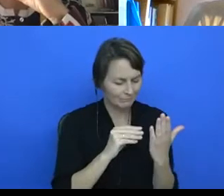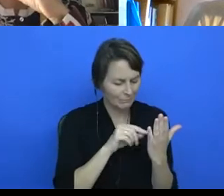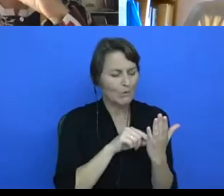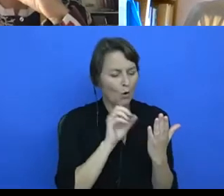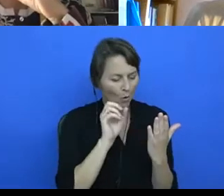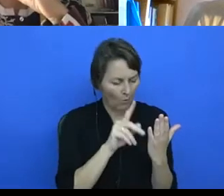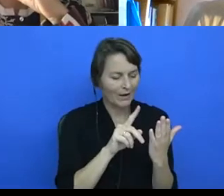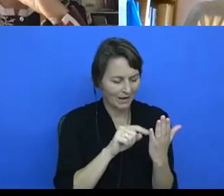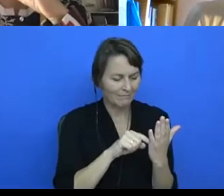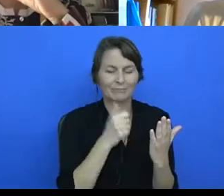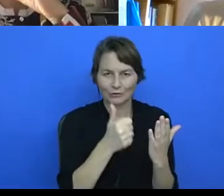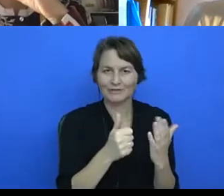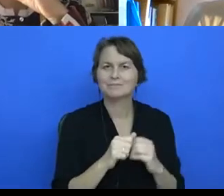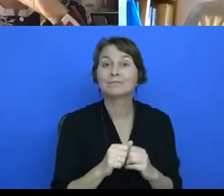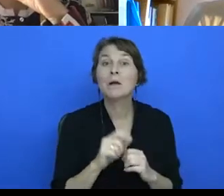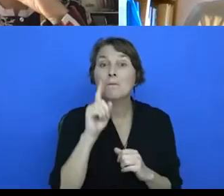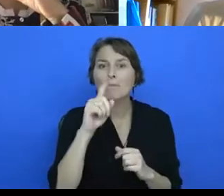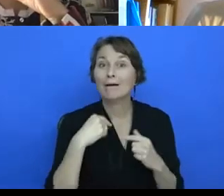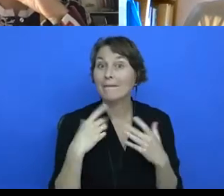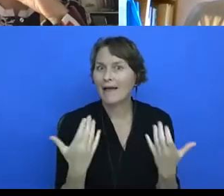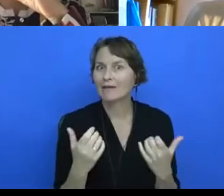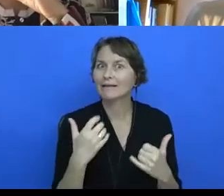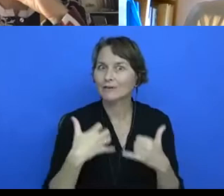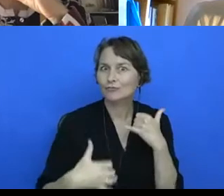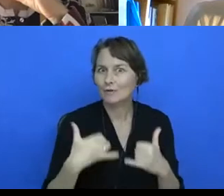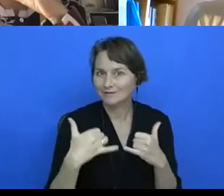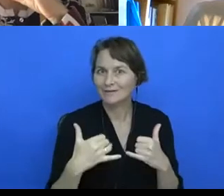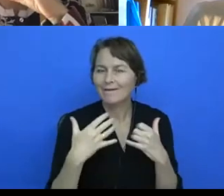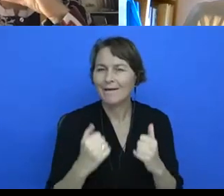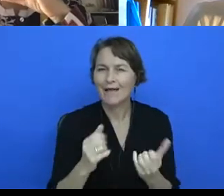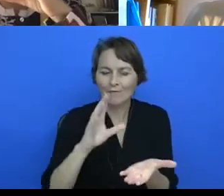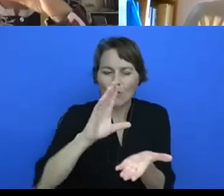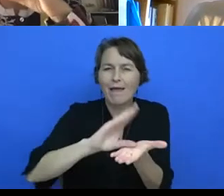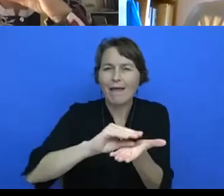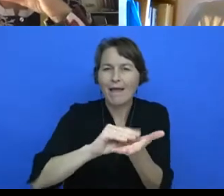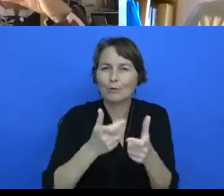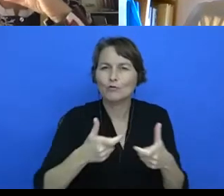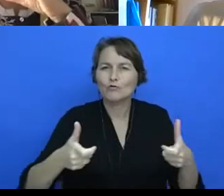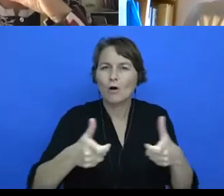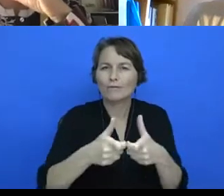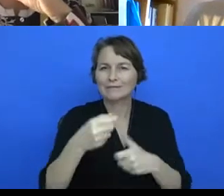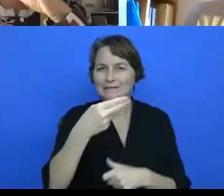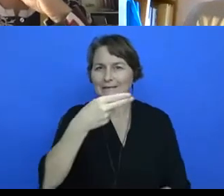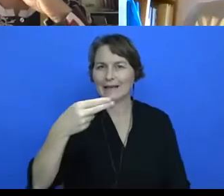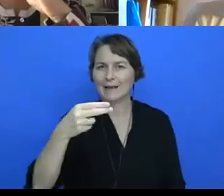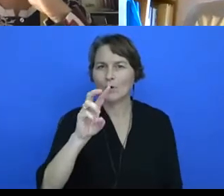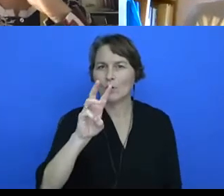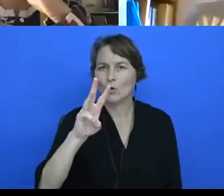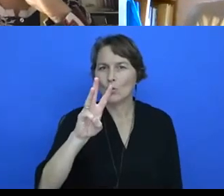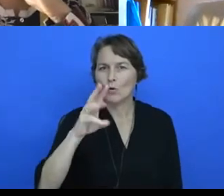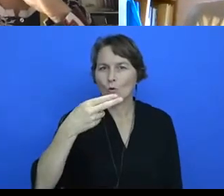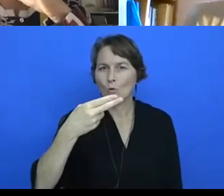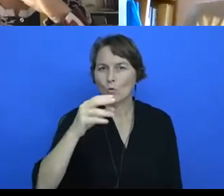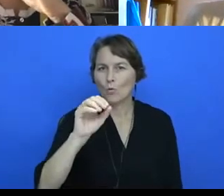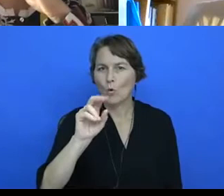Hoover, and that allows you to make a schedule where you then actually have a schedule for your day that is self-selected